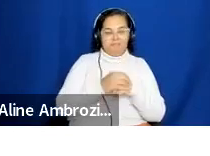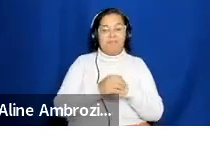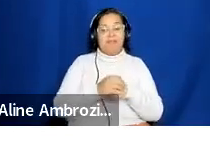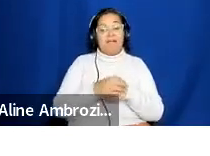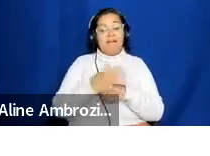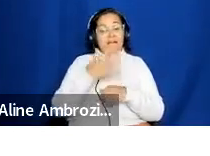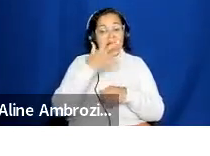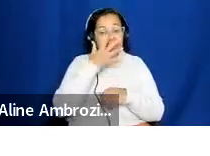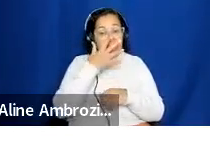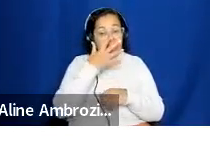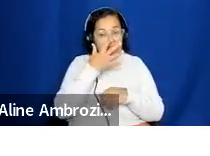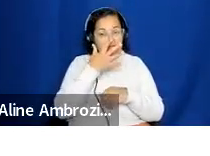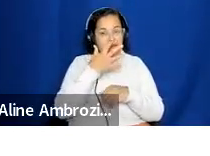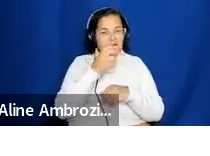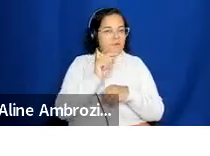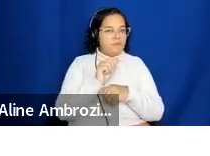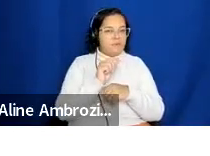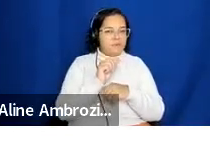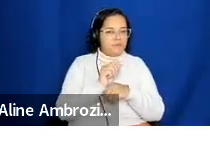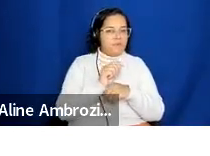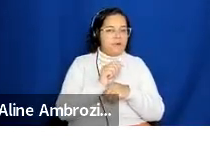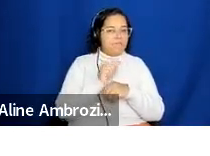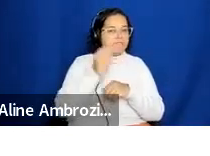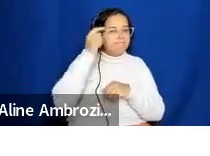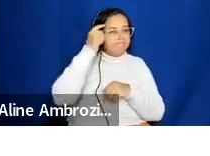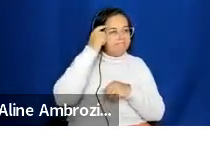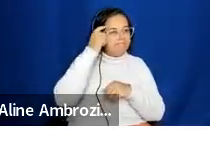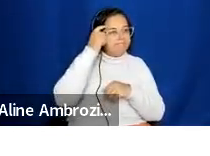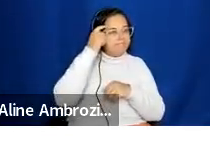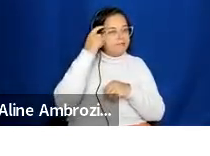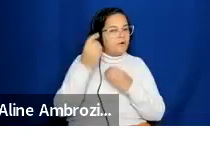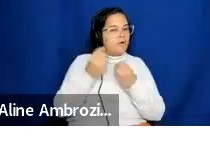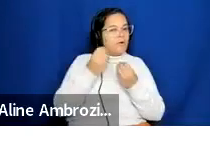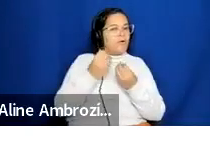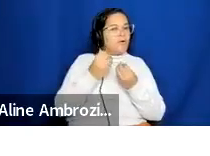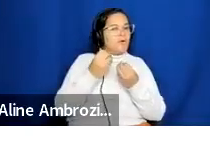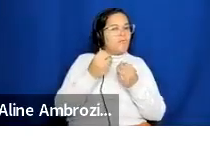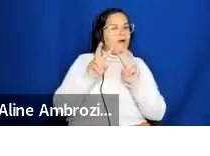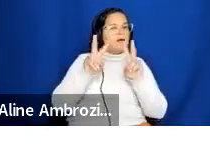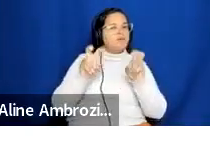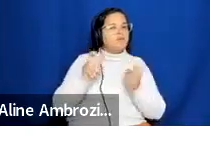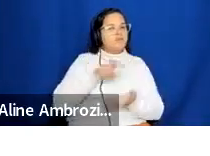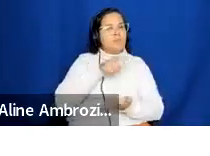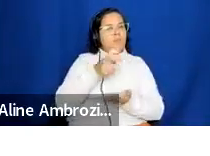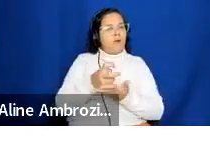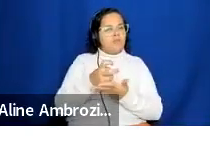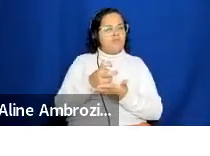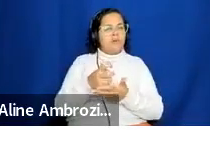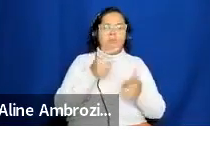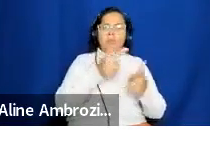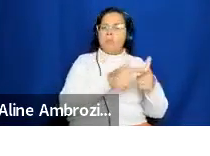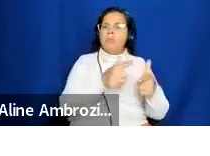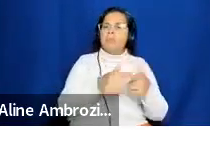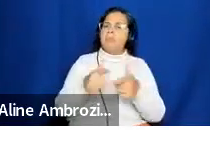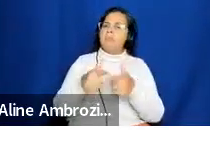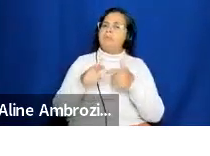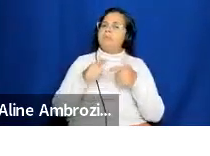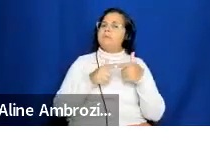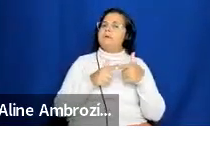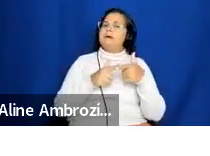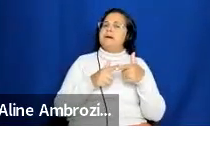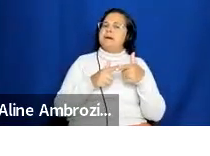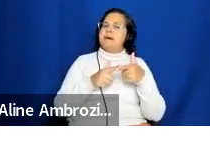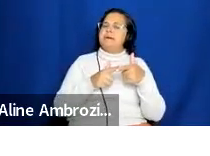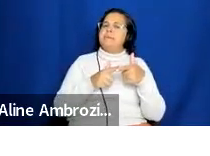teleology in the natural sciences. The very idea that the present is heading towards a particular goal